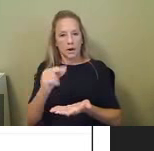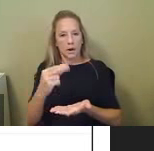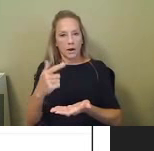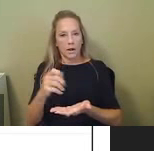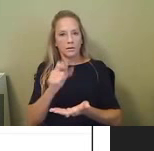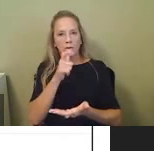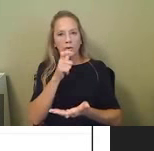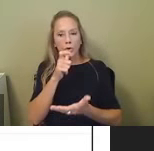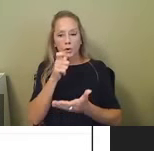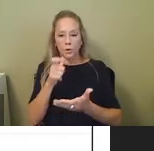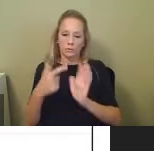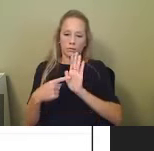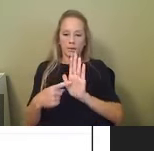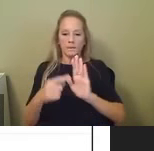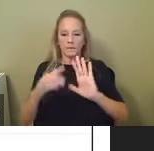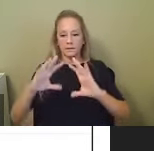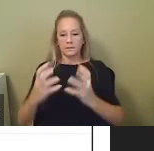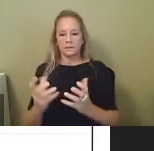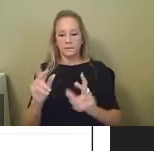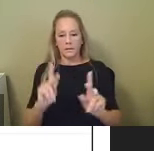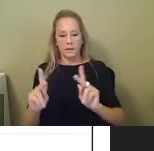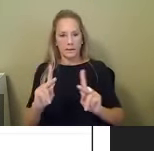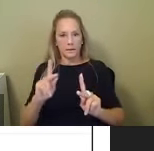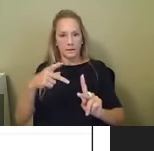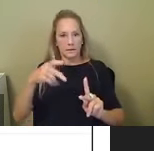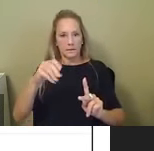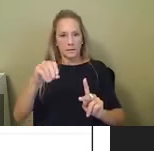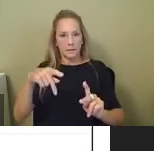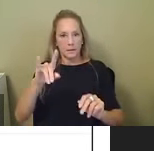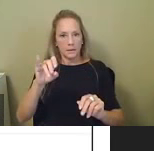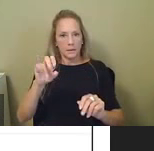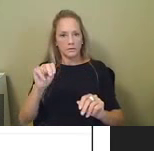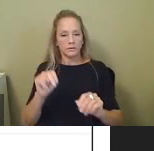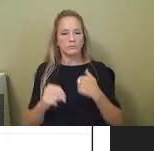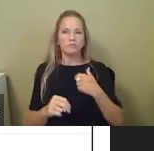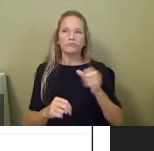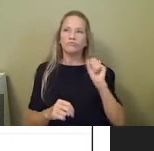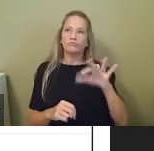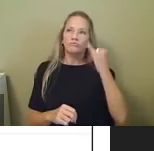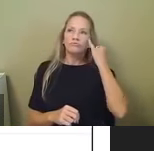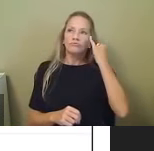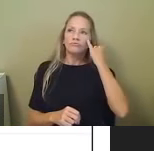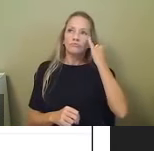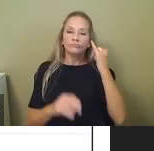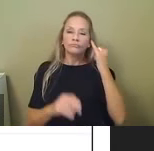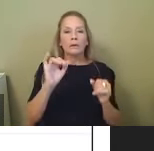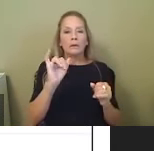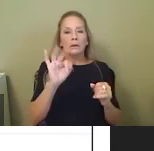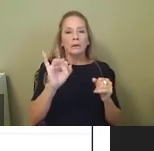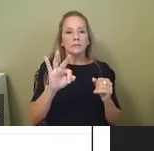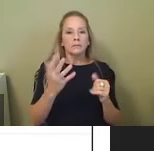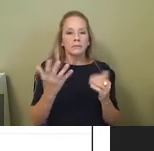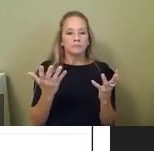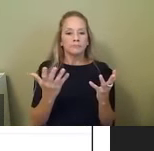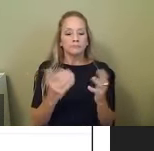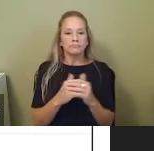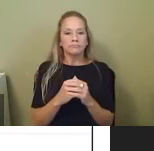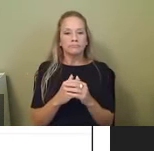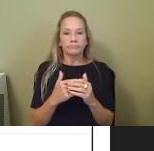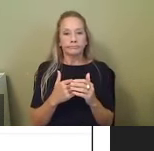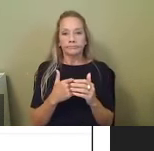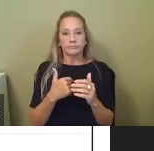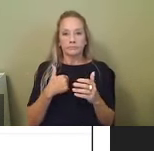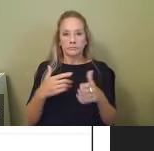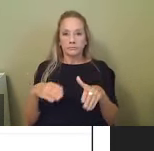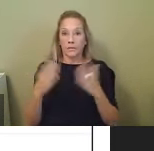kind of throw a number, a nice round number out there, if you're doing below, and I open this